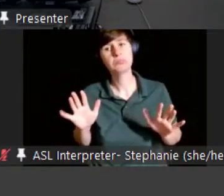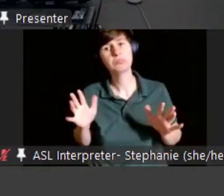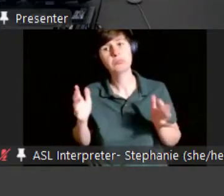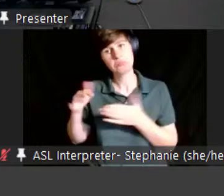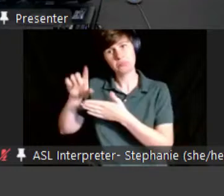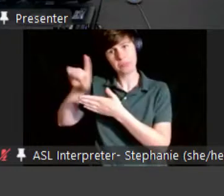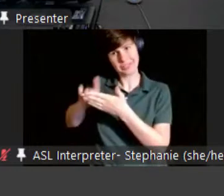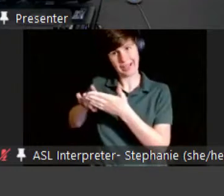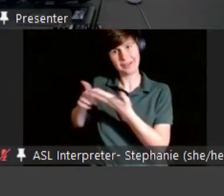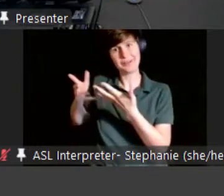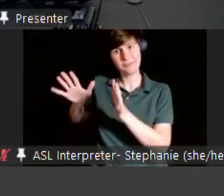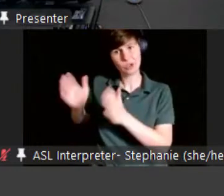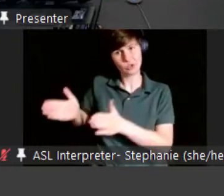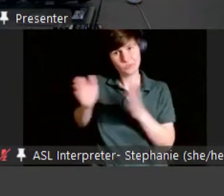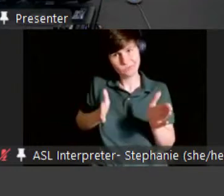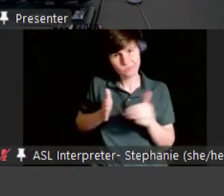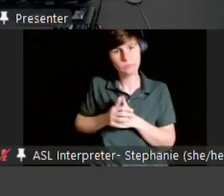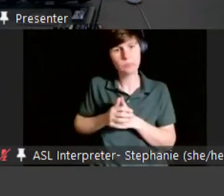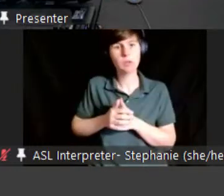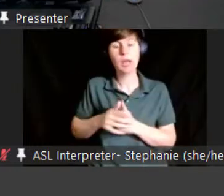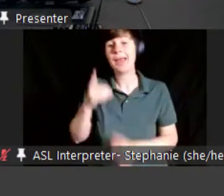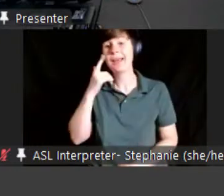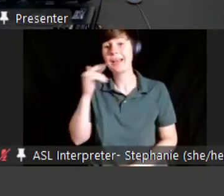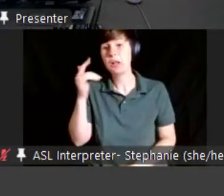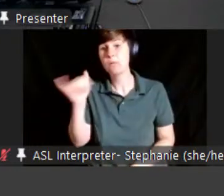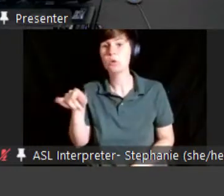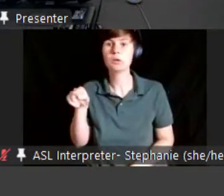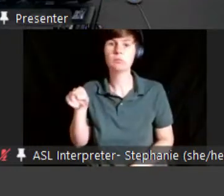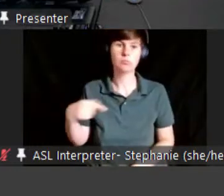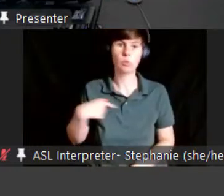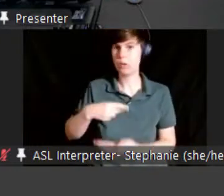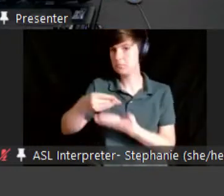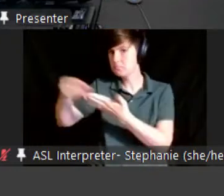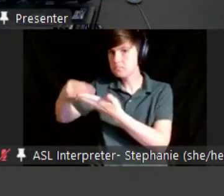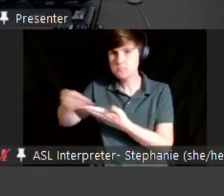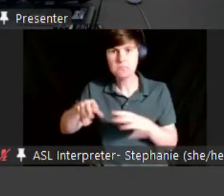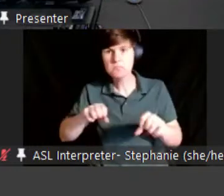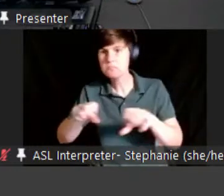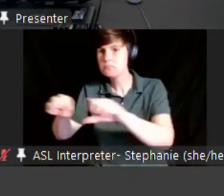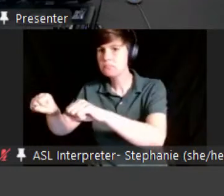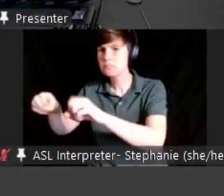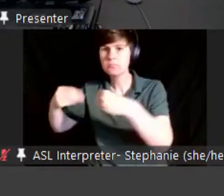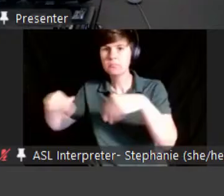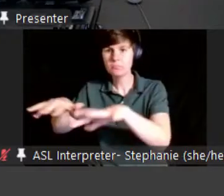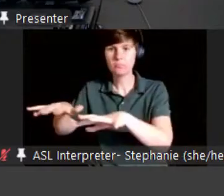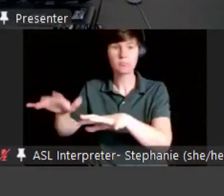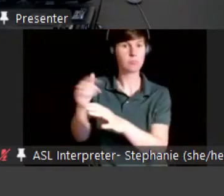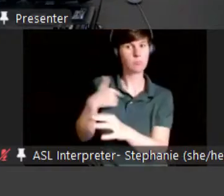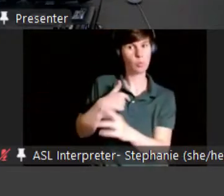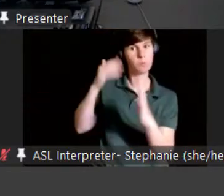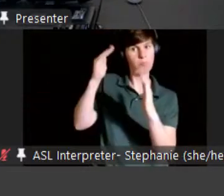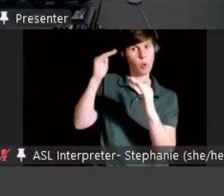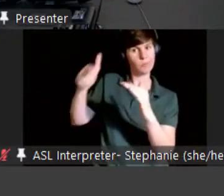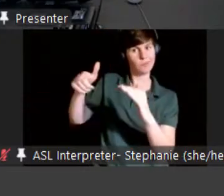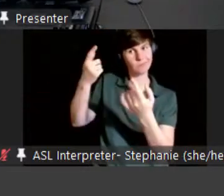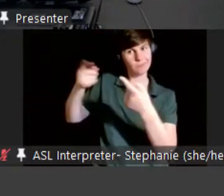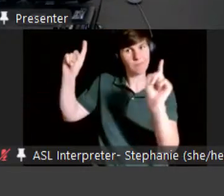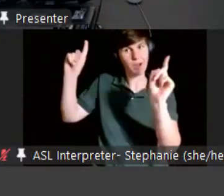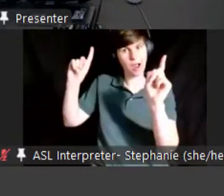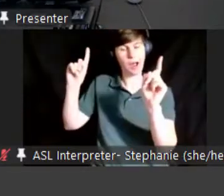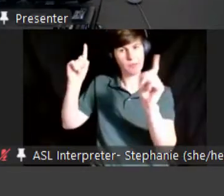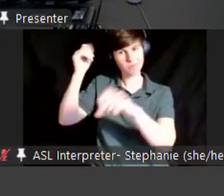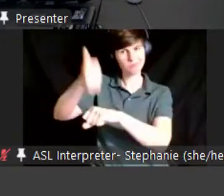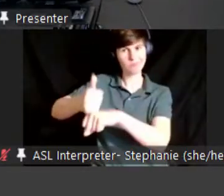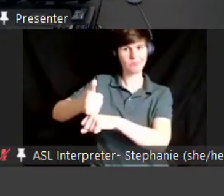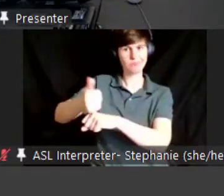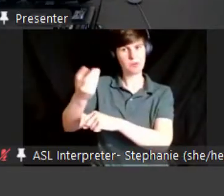phase. California, which has actually been an active procurement, and hopefully will be looked to get awarded in the upcoming months. That's